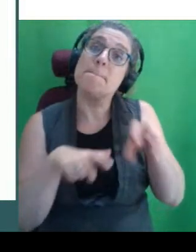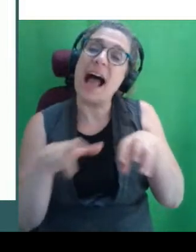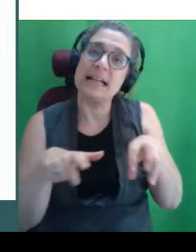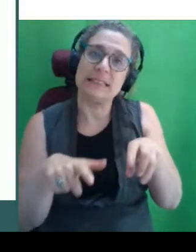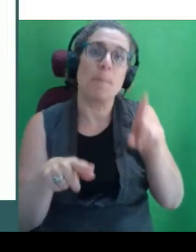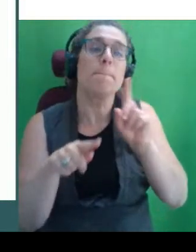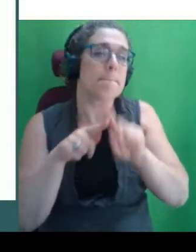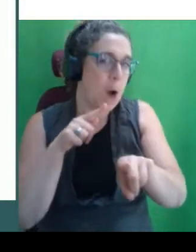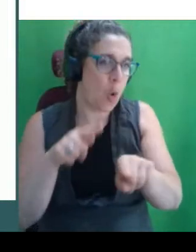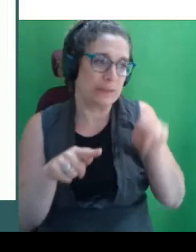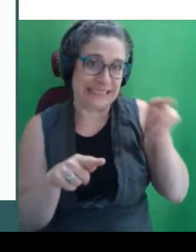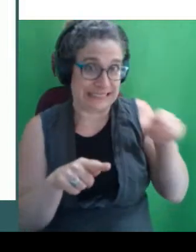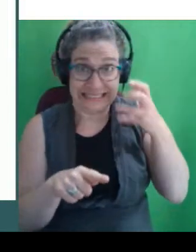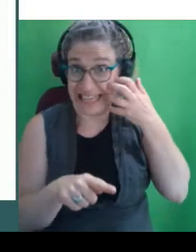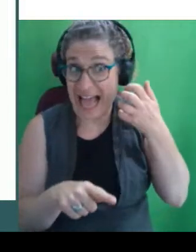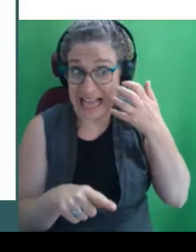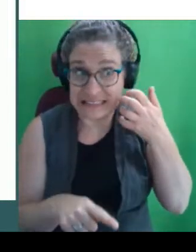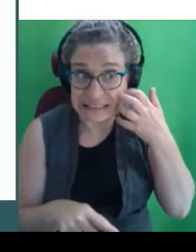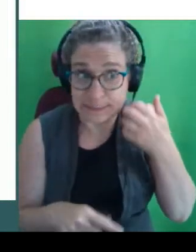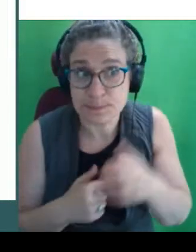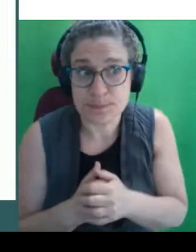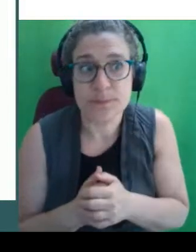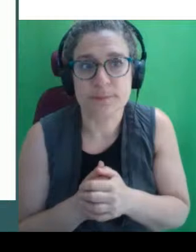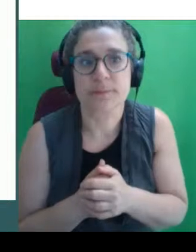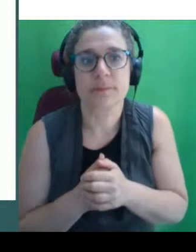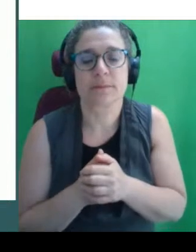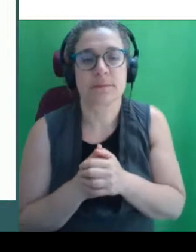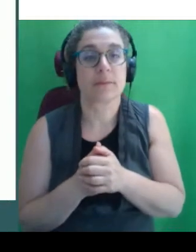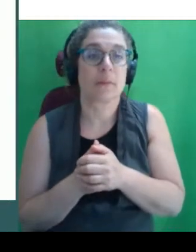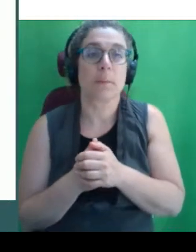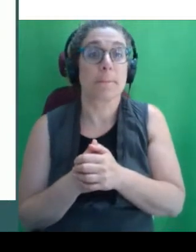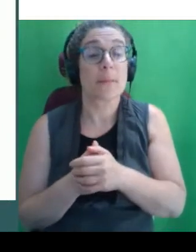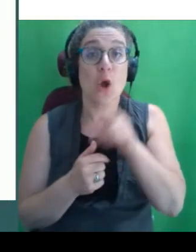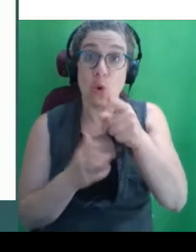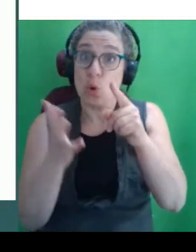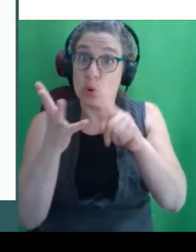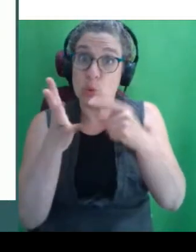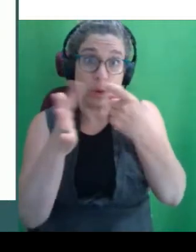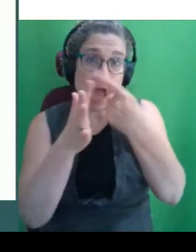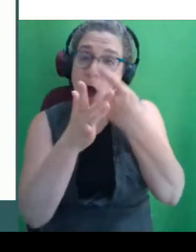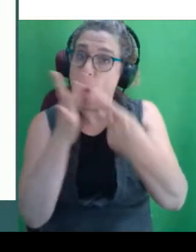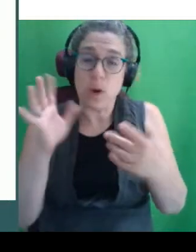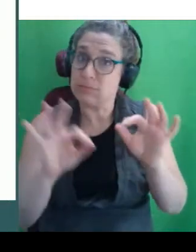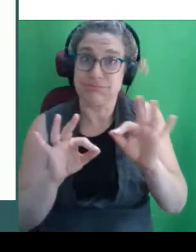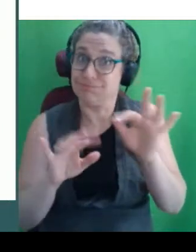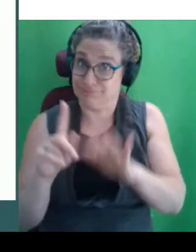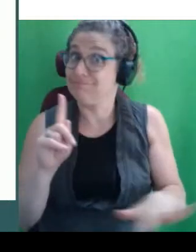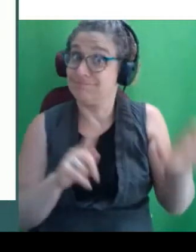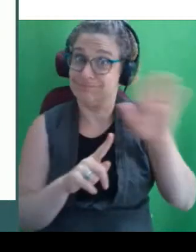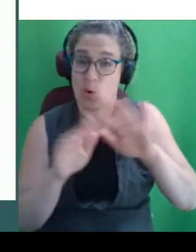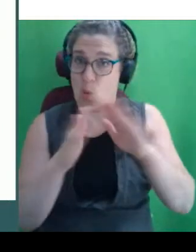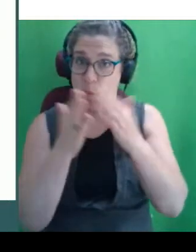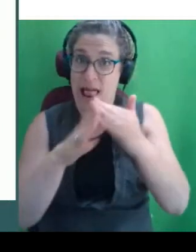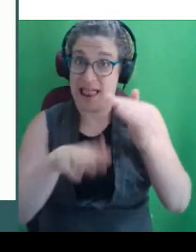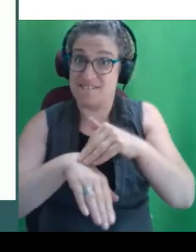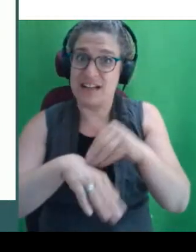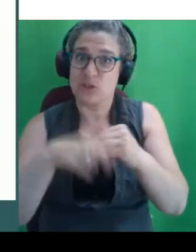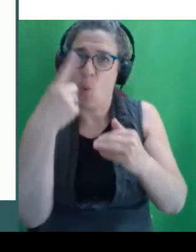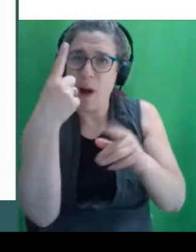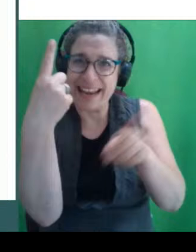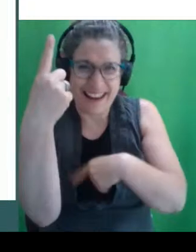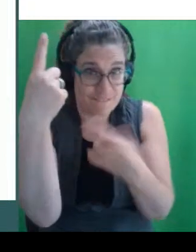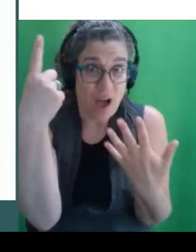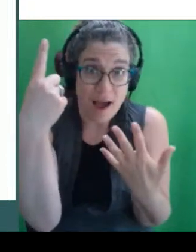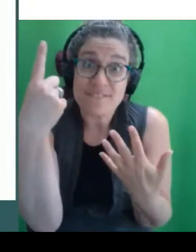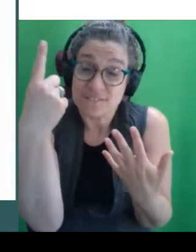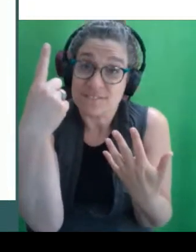allergy, and not just in the UK but worldwide can affect approximately 1 in 5 adults, so